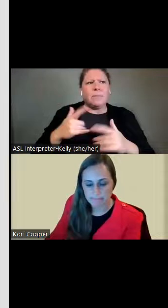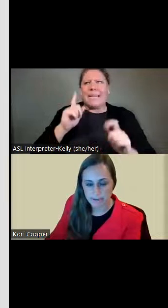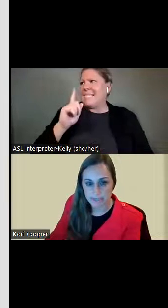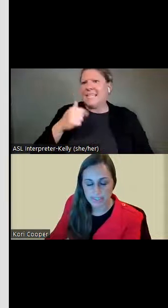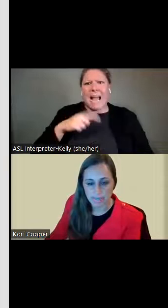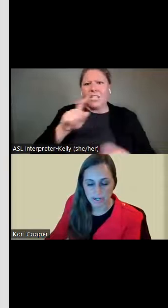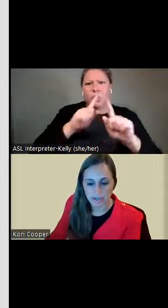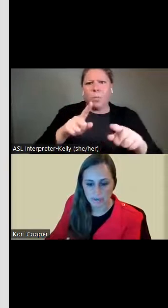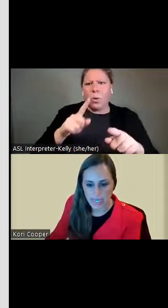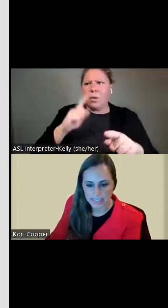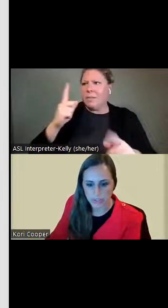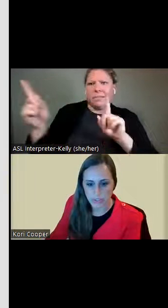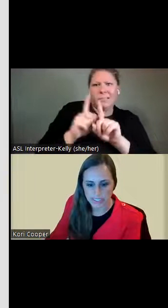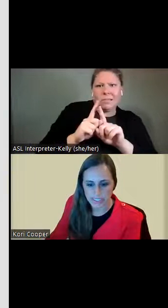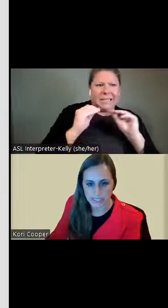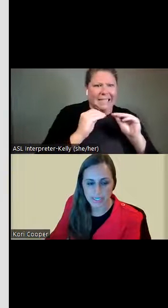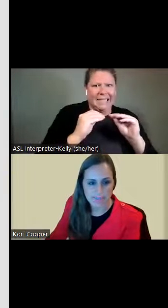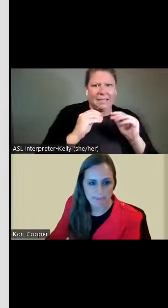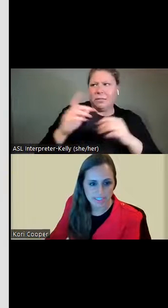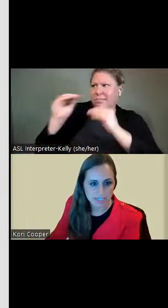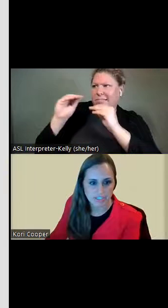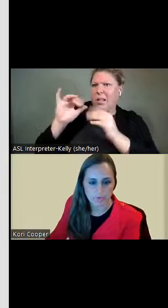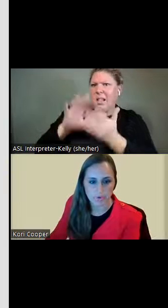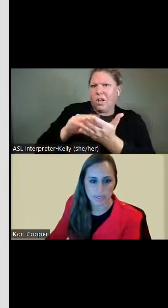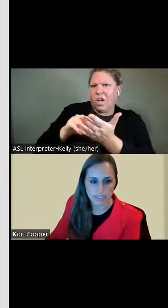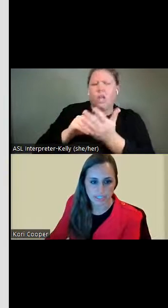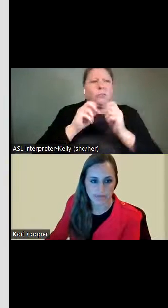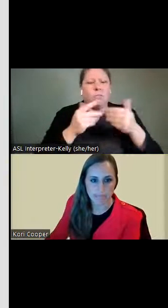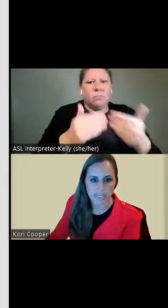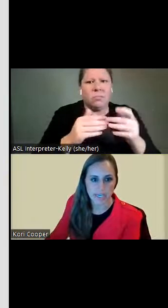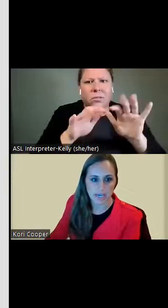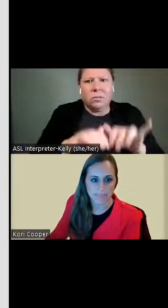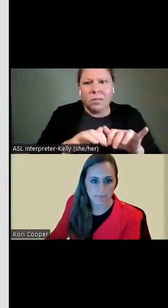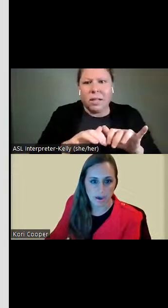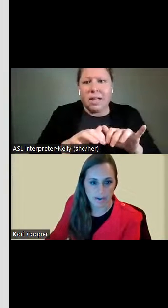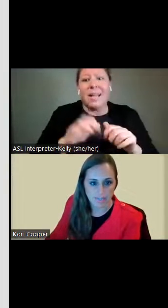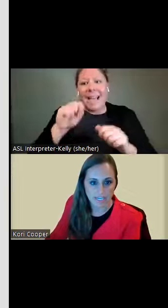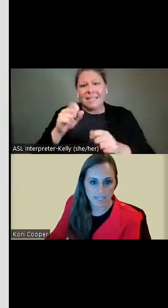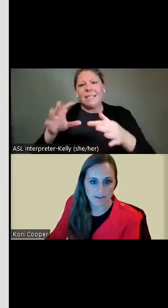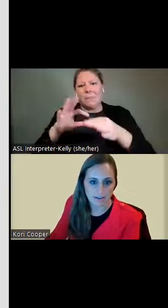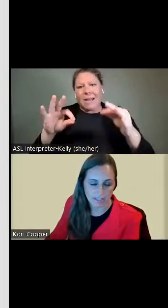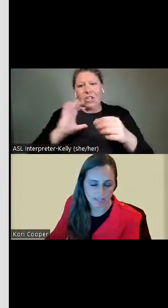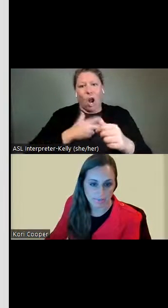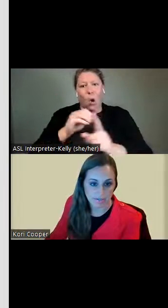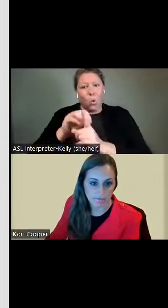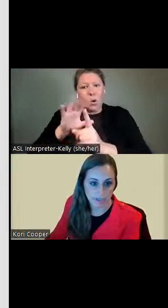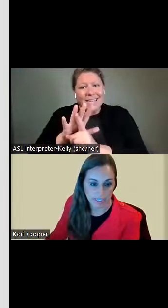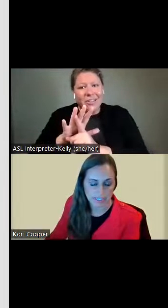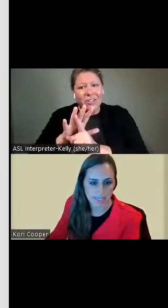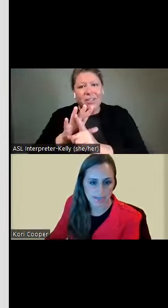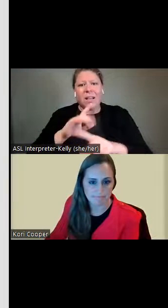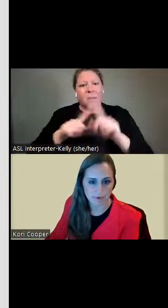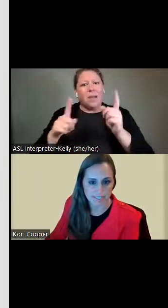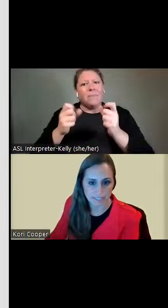varied experience depending on who you ask in the organization. It is mentioned at our day 1 orientation, but often frontline teams